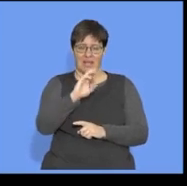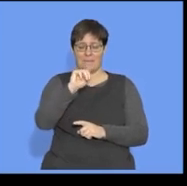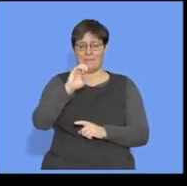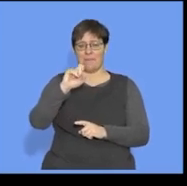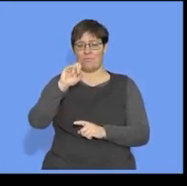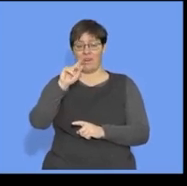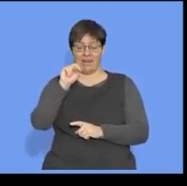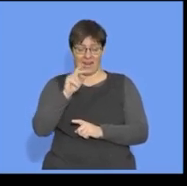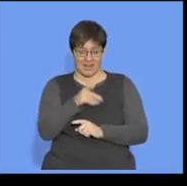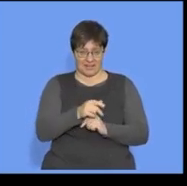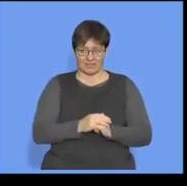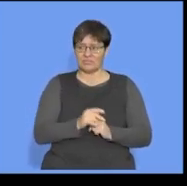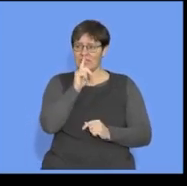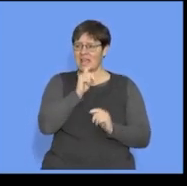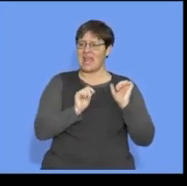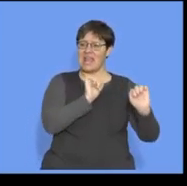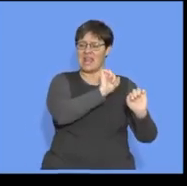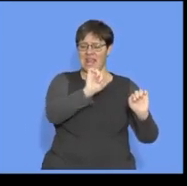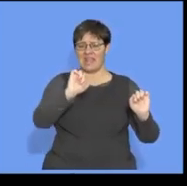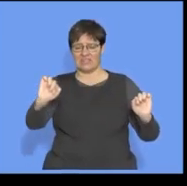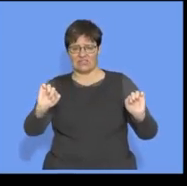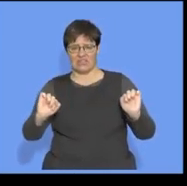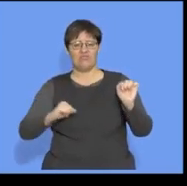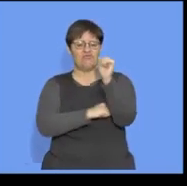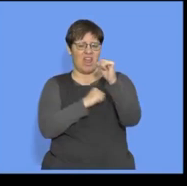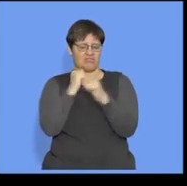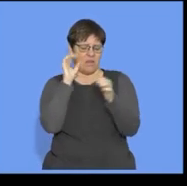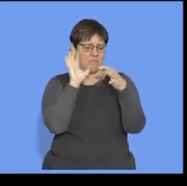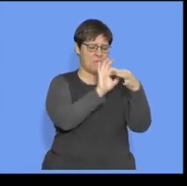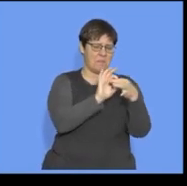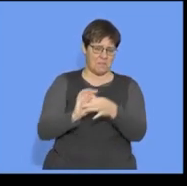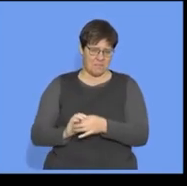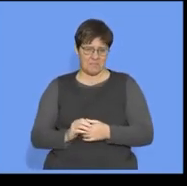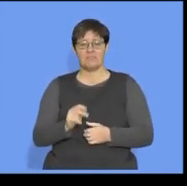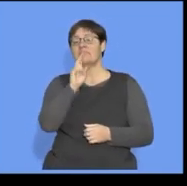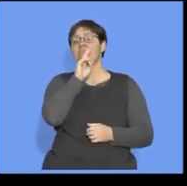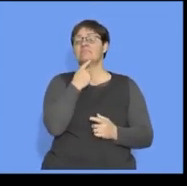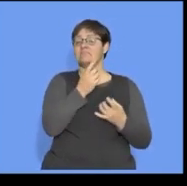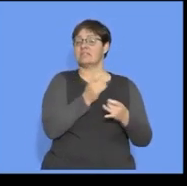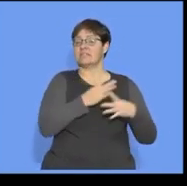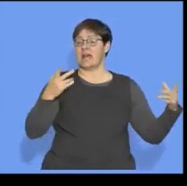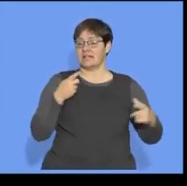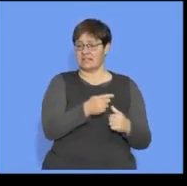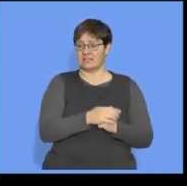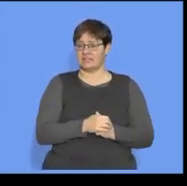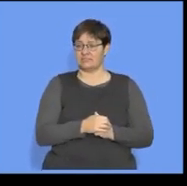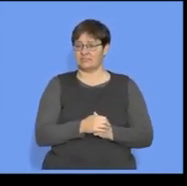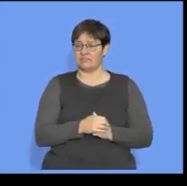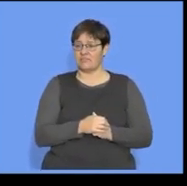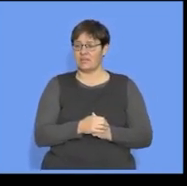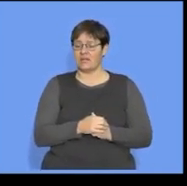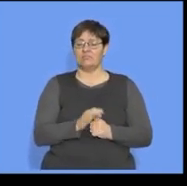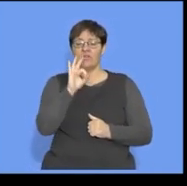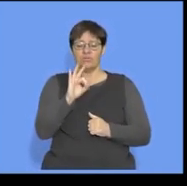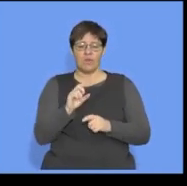of each and every part of these structures of the ear. Like I said, let's start here. We've got